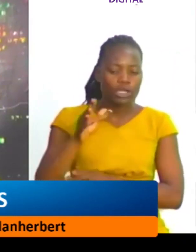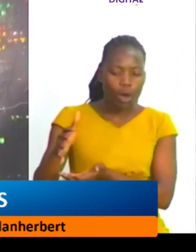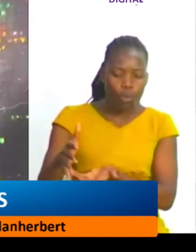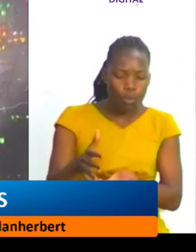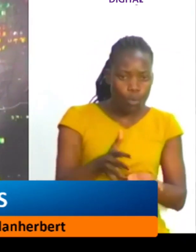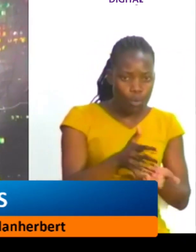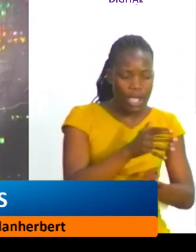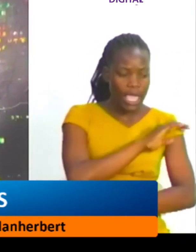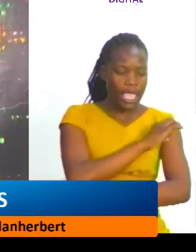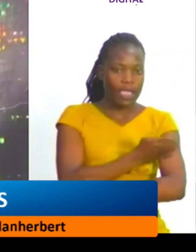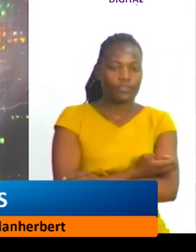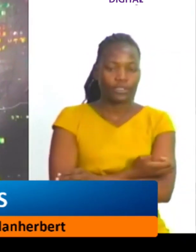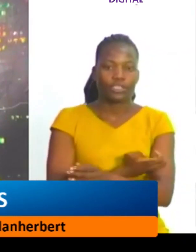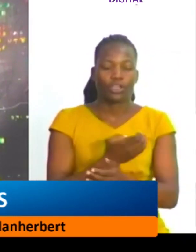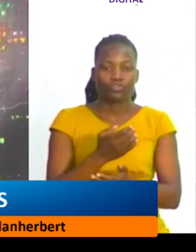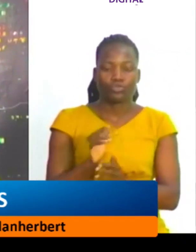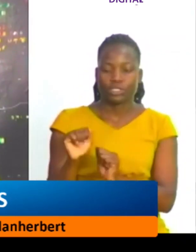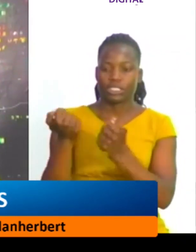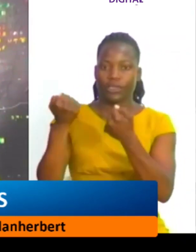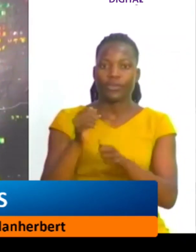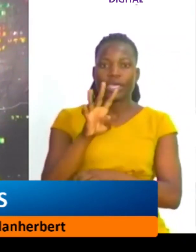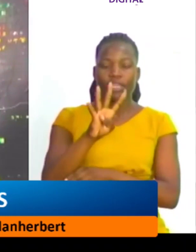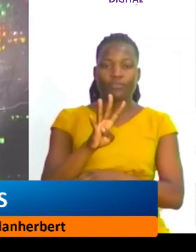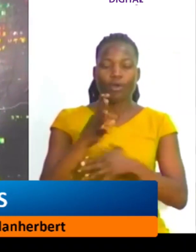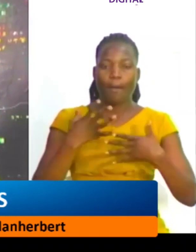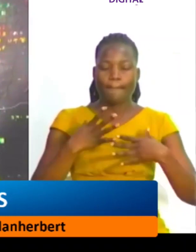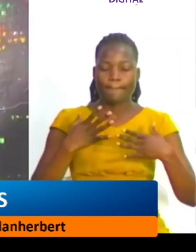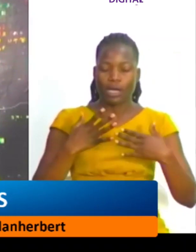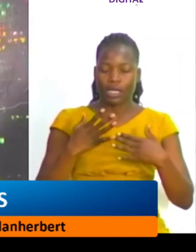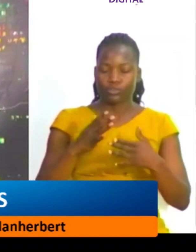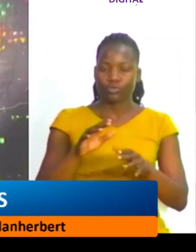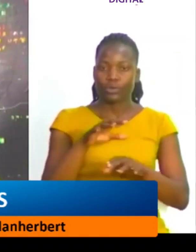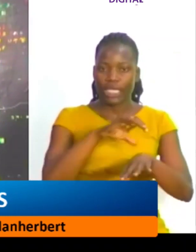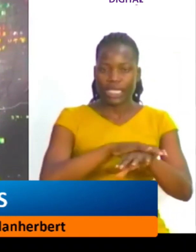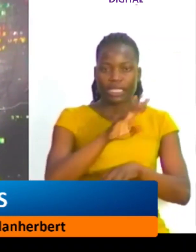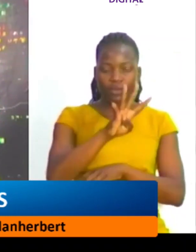to retrieve three of the four bodies are still ongoing.